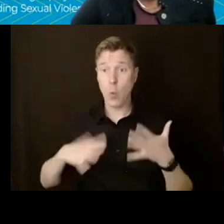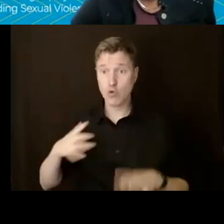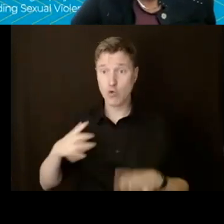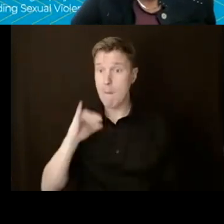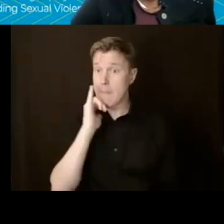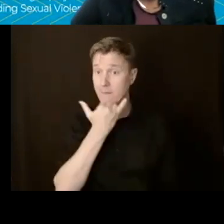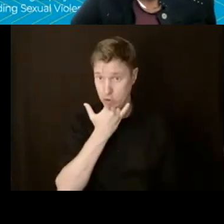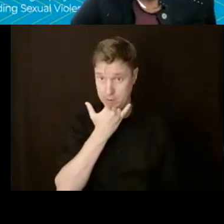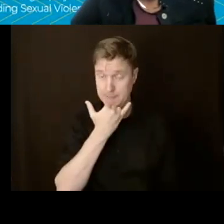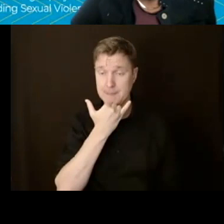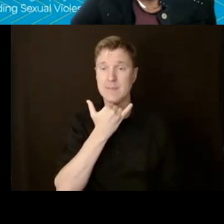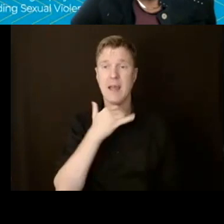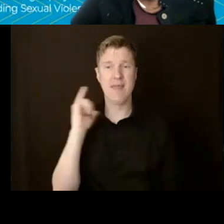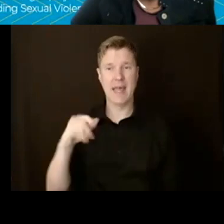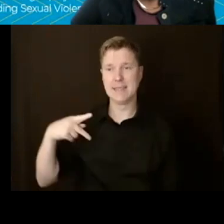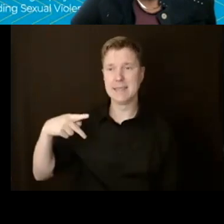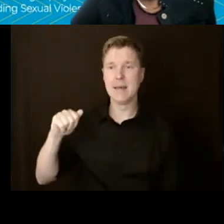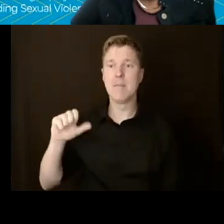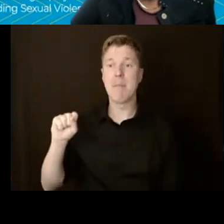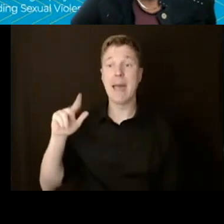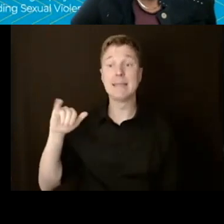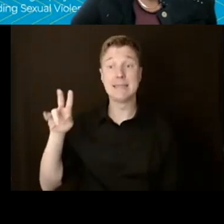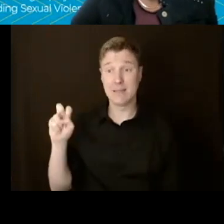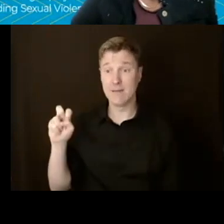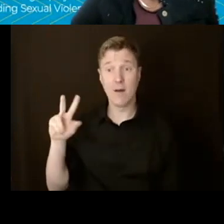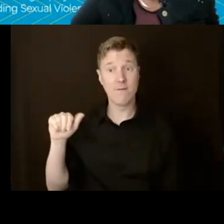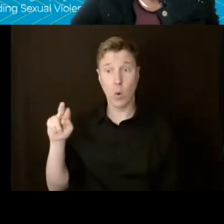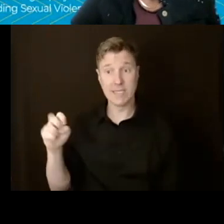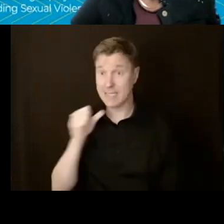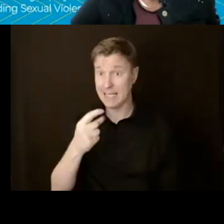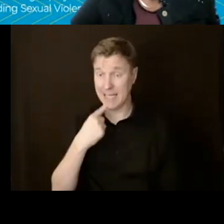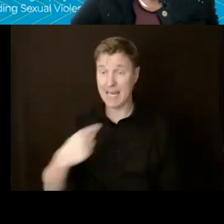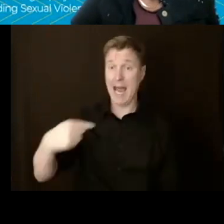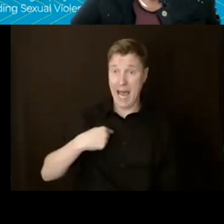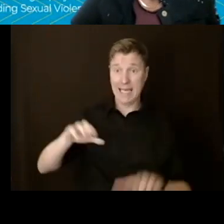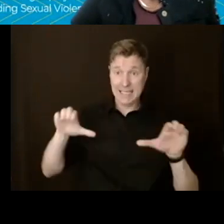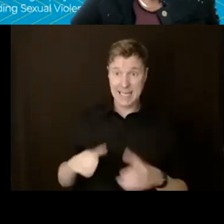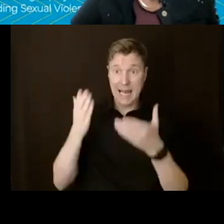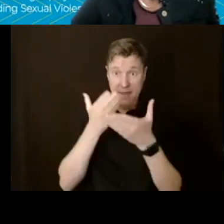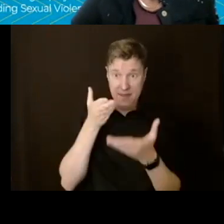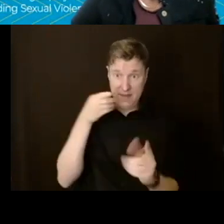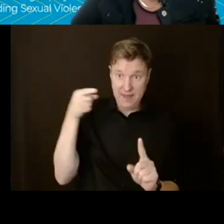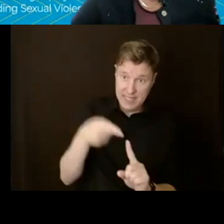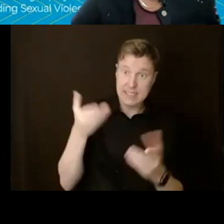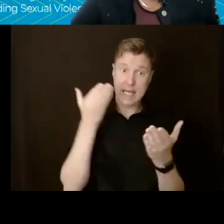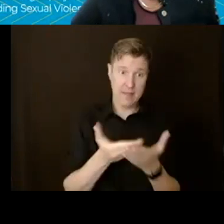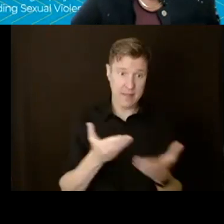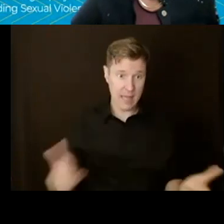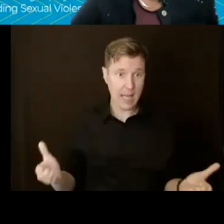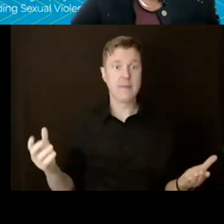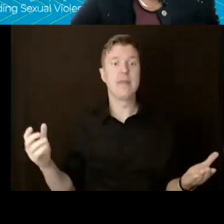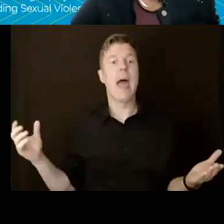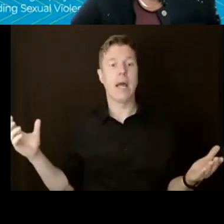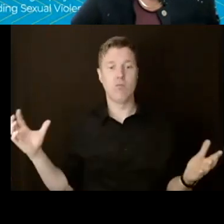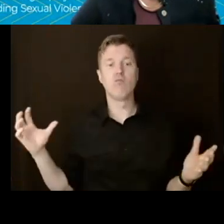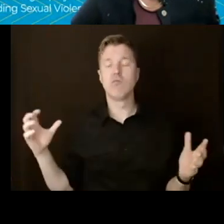is definitely passive voice. That is not actively saying, I did this thing that removed a piece of the garment